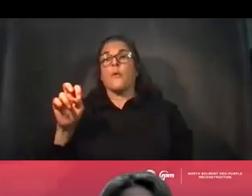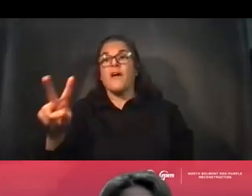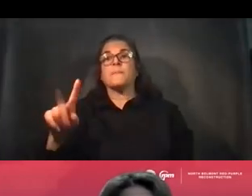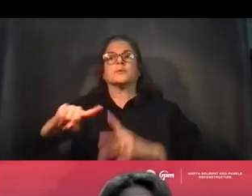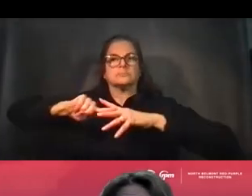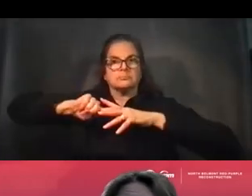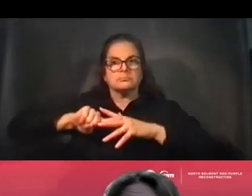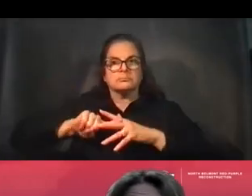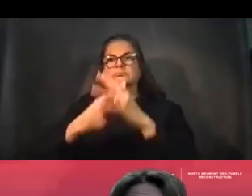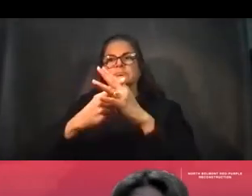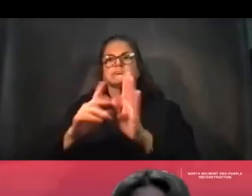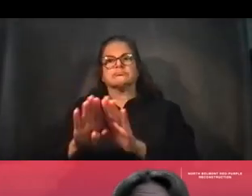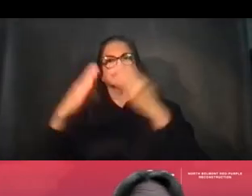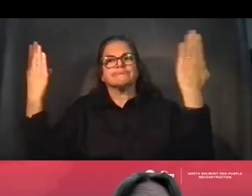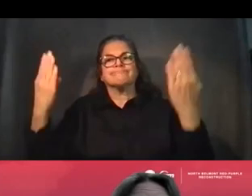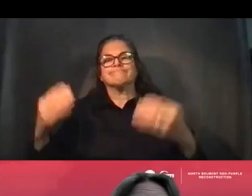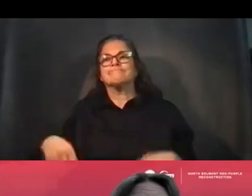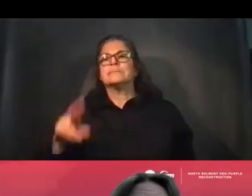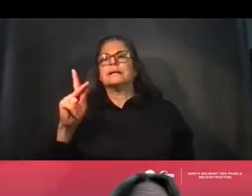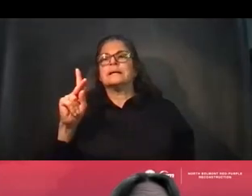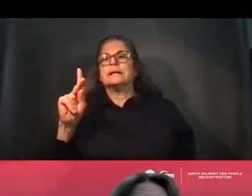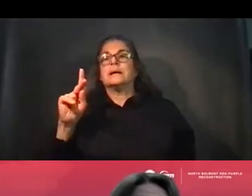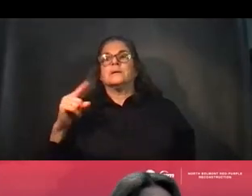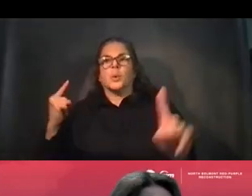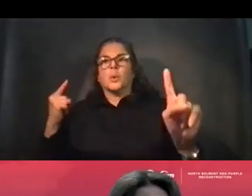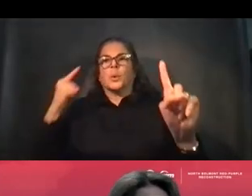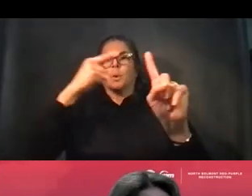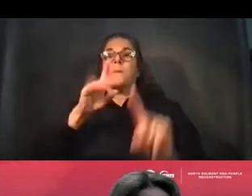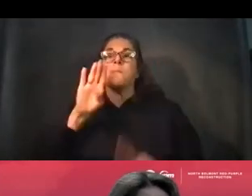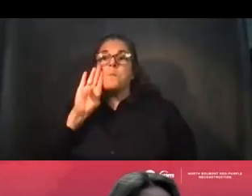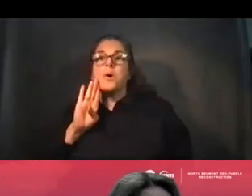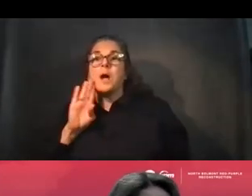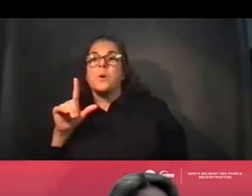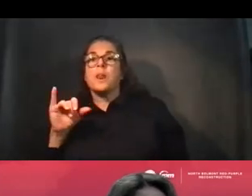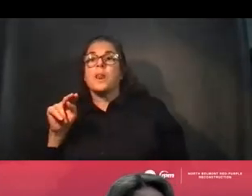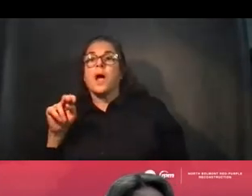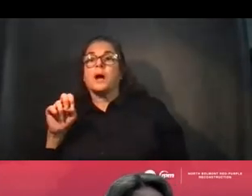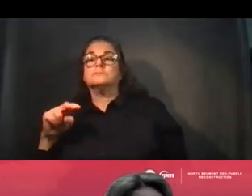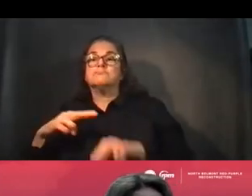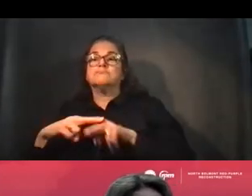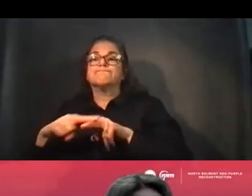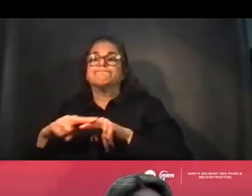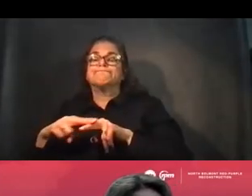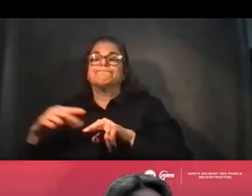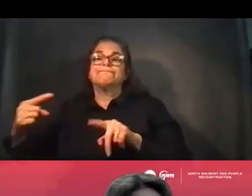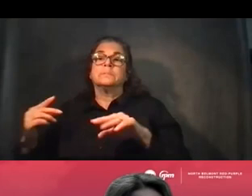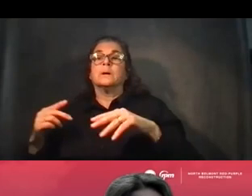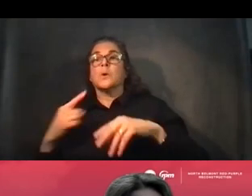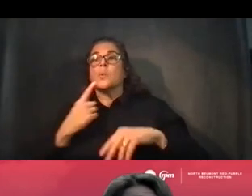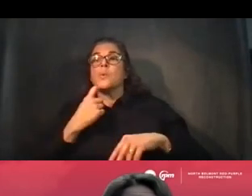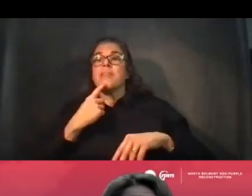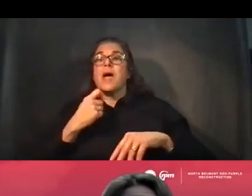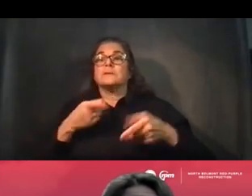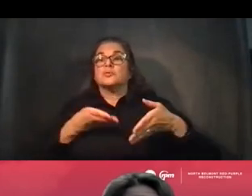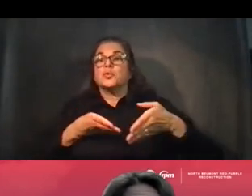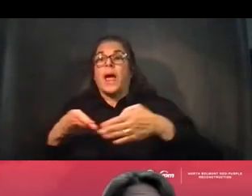carrying Kimball bound brown lines up and over red line tracks. We are now